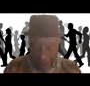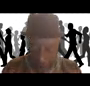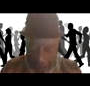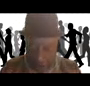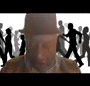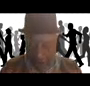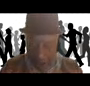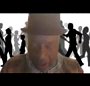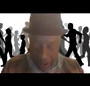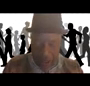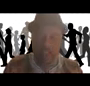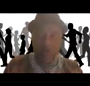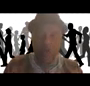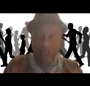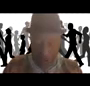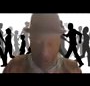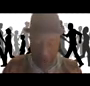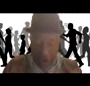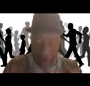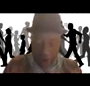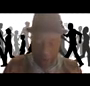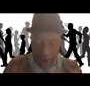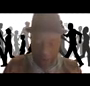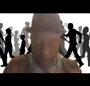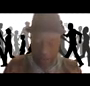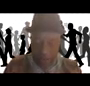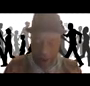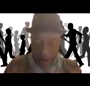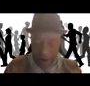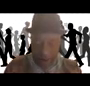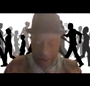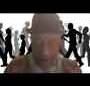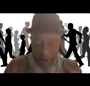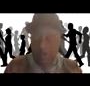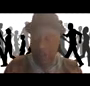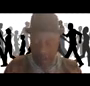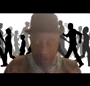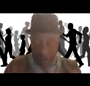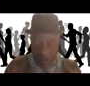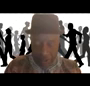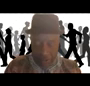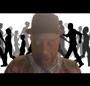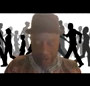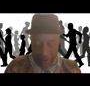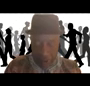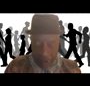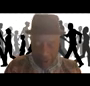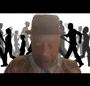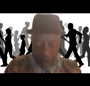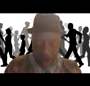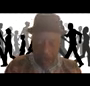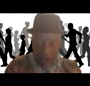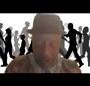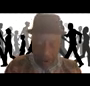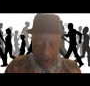and document the experience of public transit riders using their voices and stories